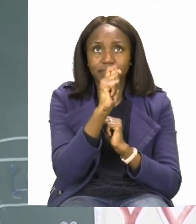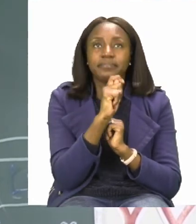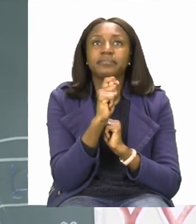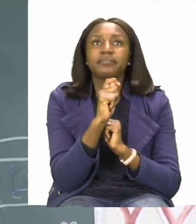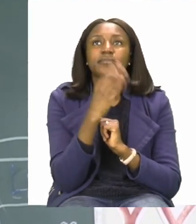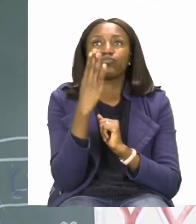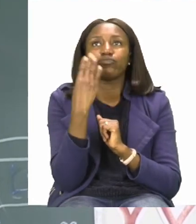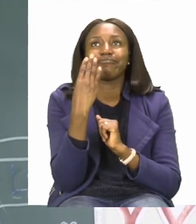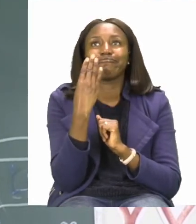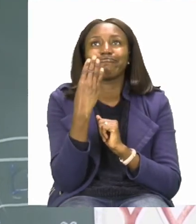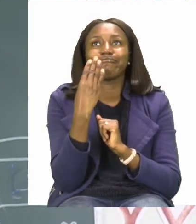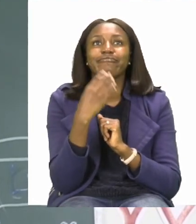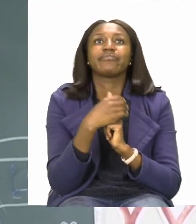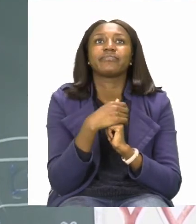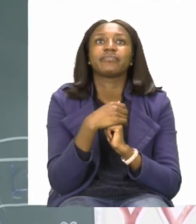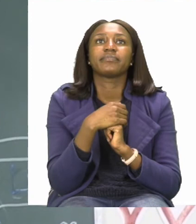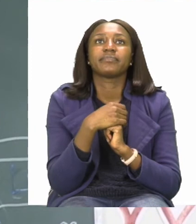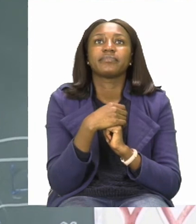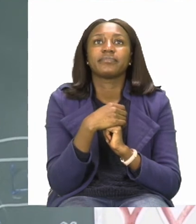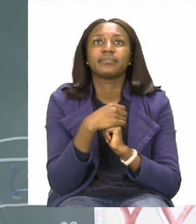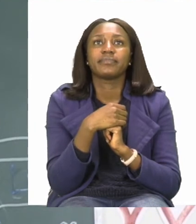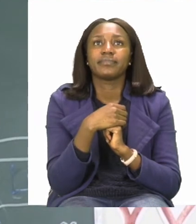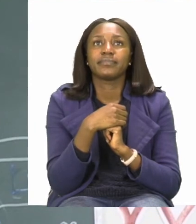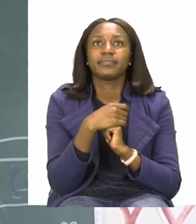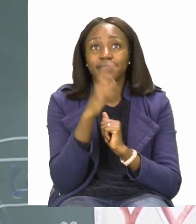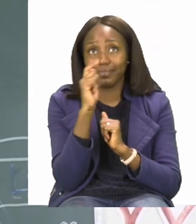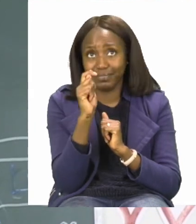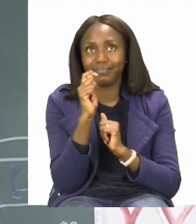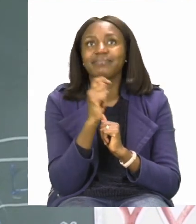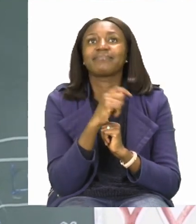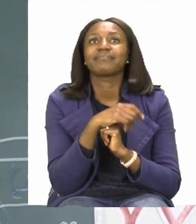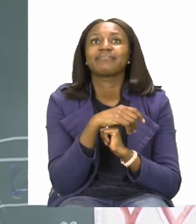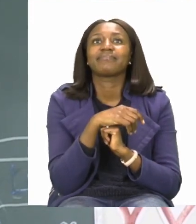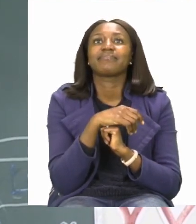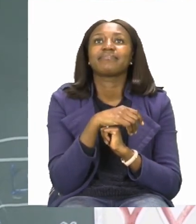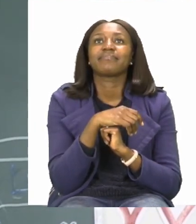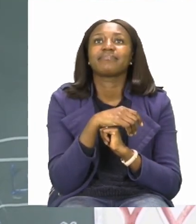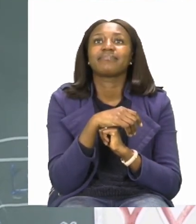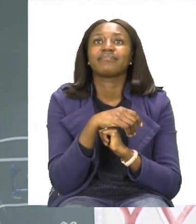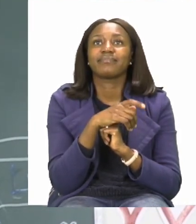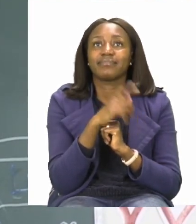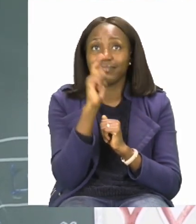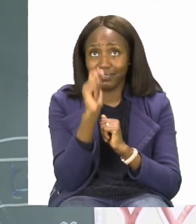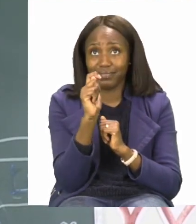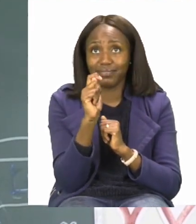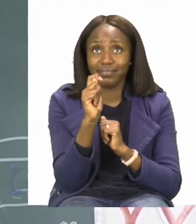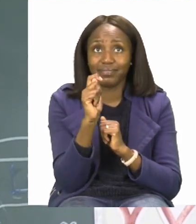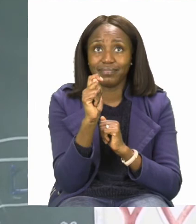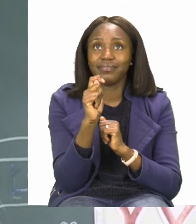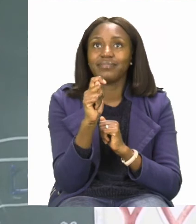blue. This is a T. There is a T there. I know that this is my